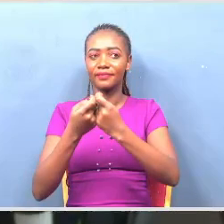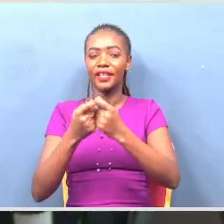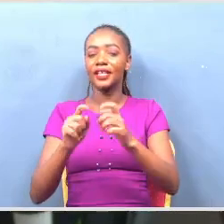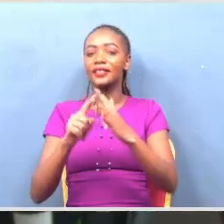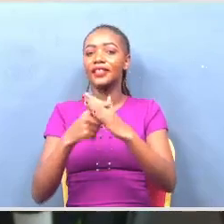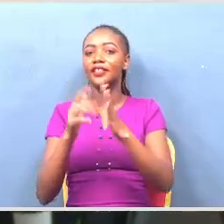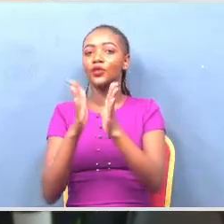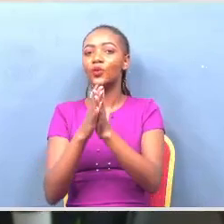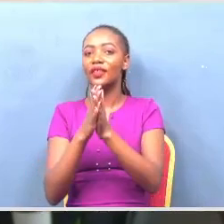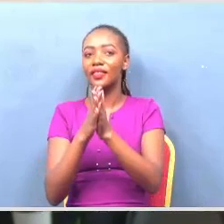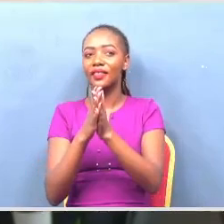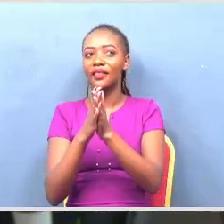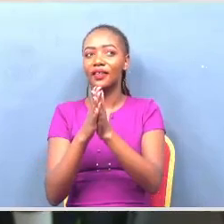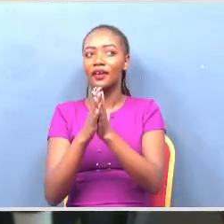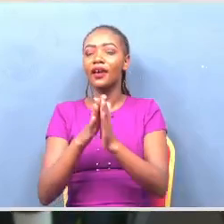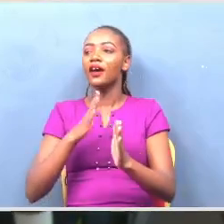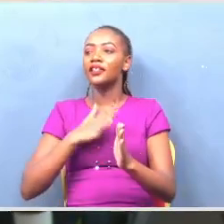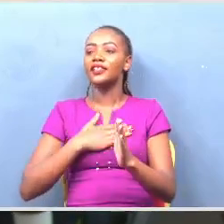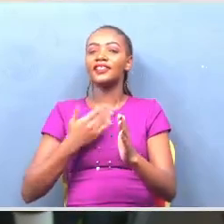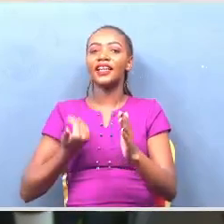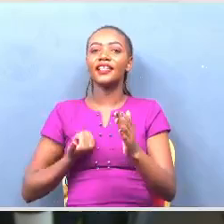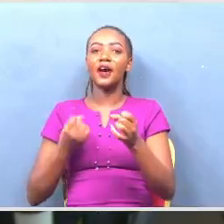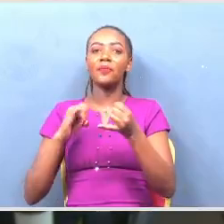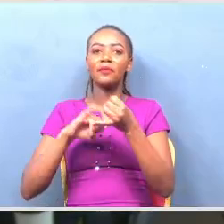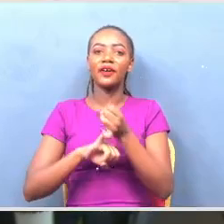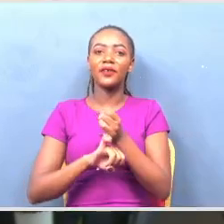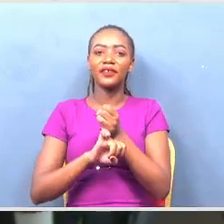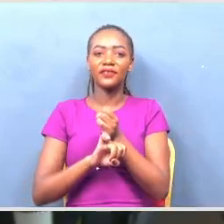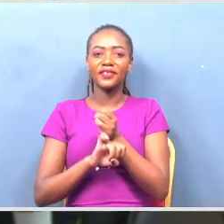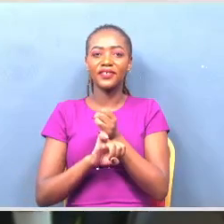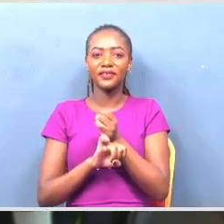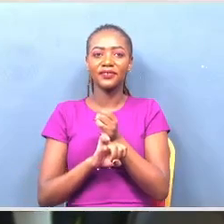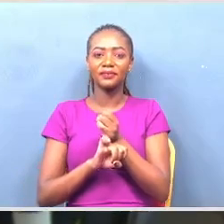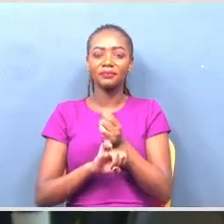starting with my wife and family.